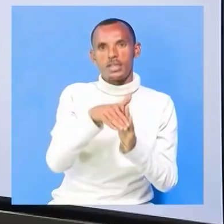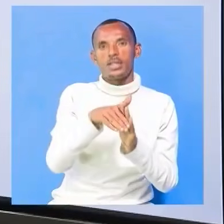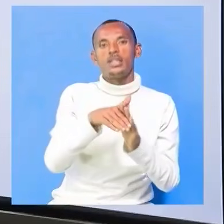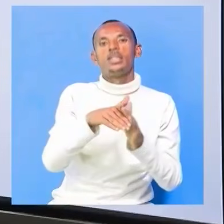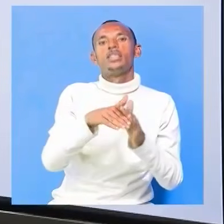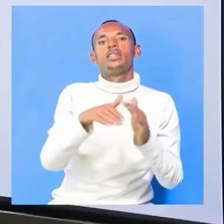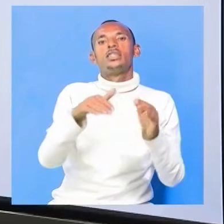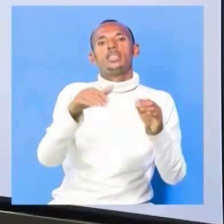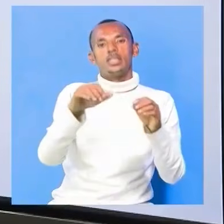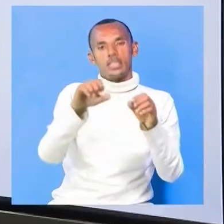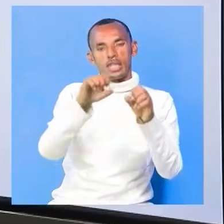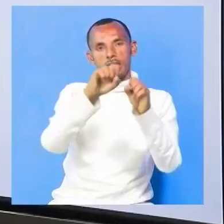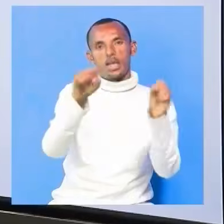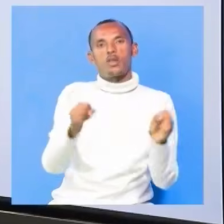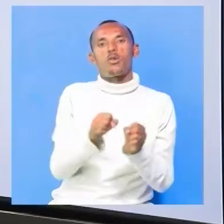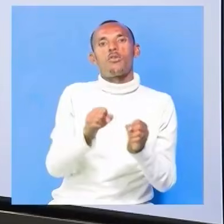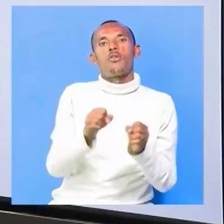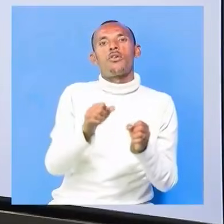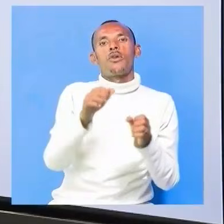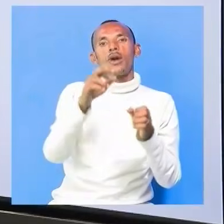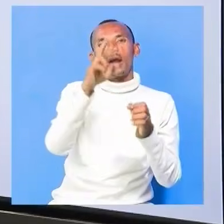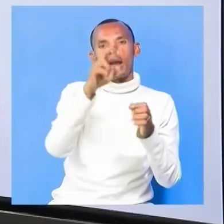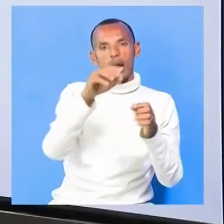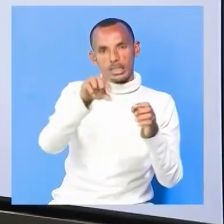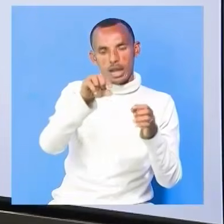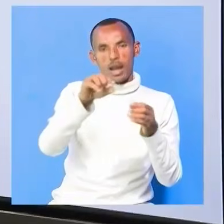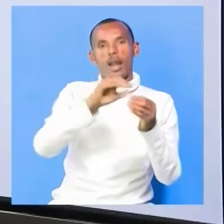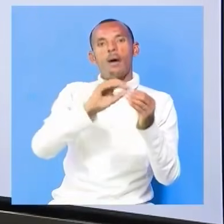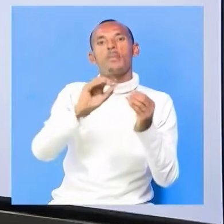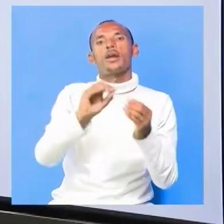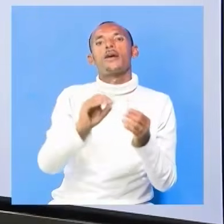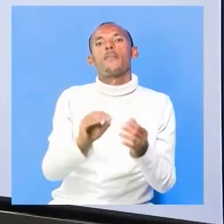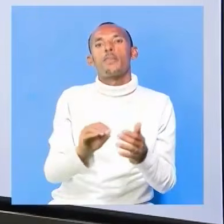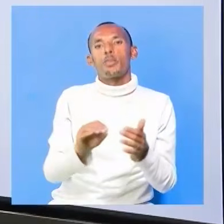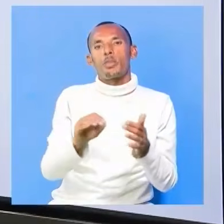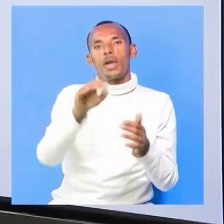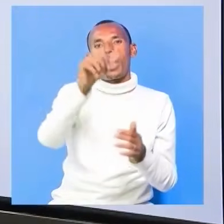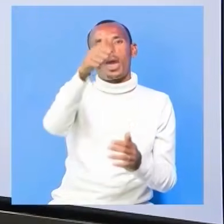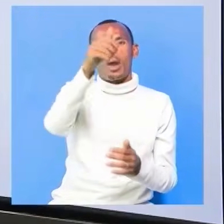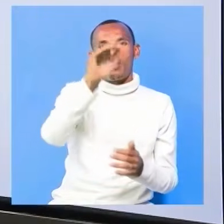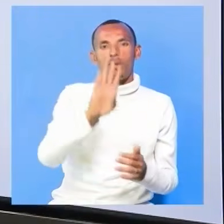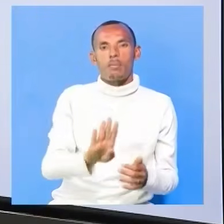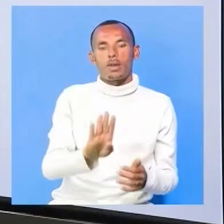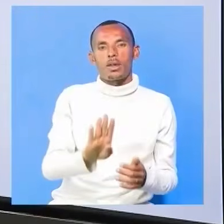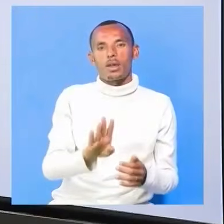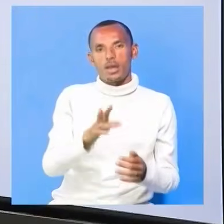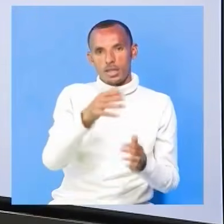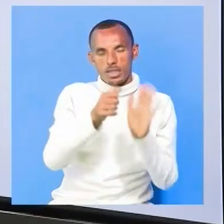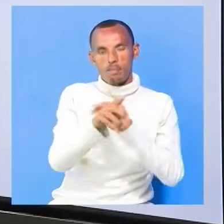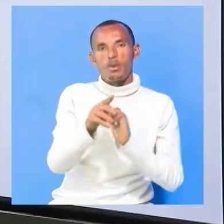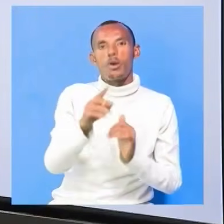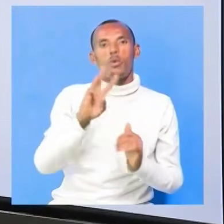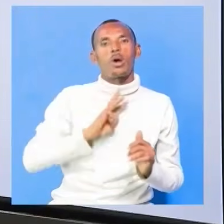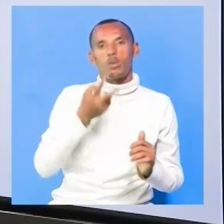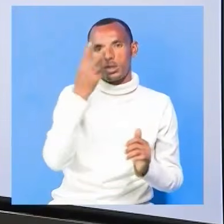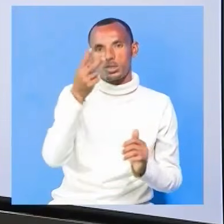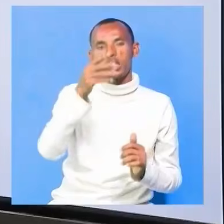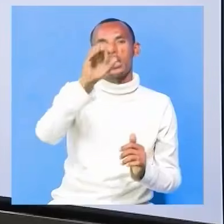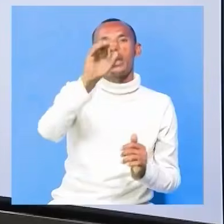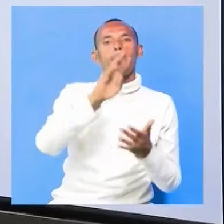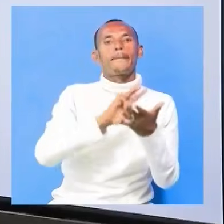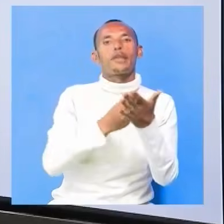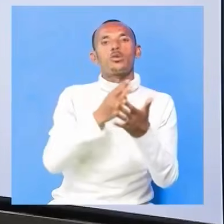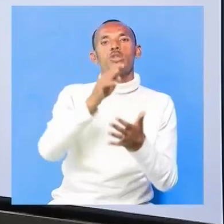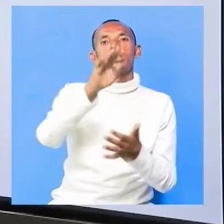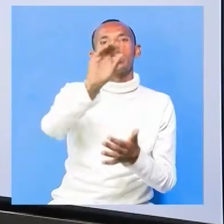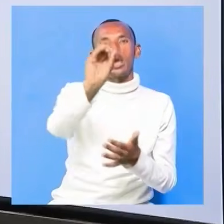rational number in the form A over B, right? For example, if you take 2 numbers, 0 and 1, between